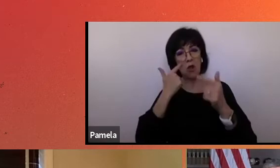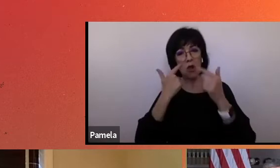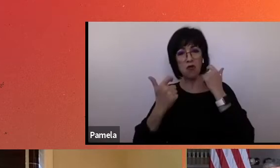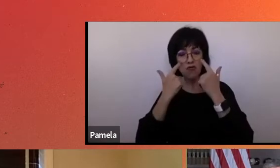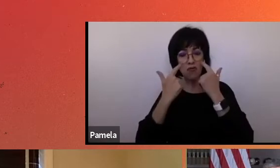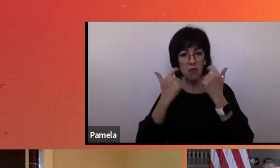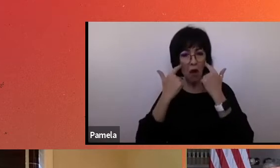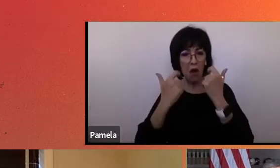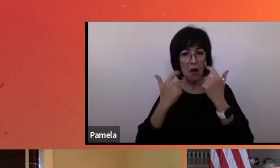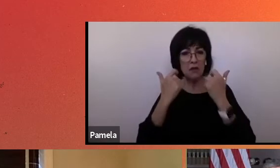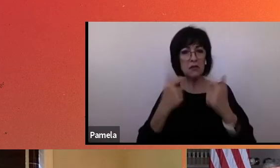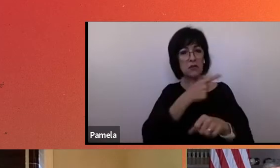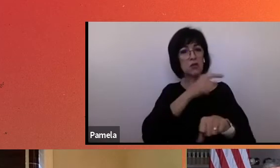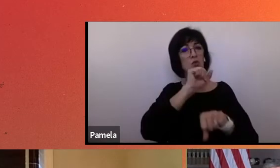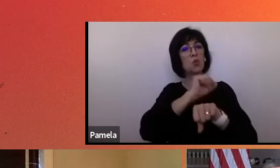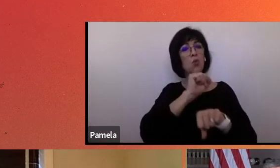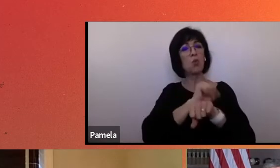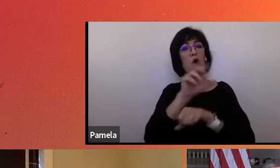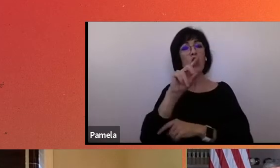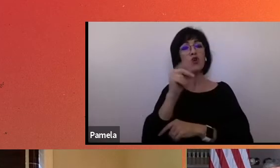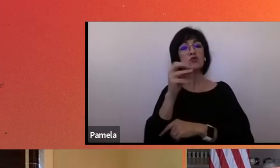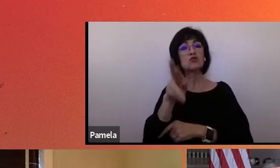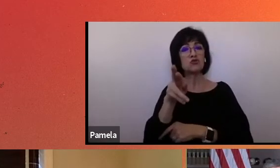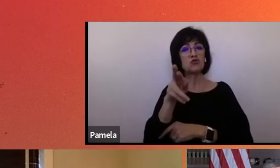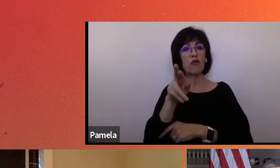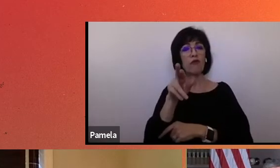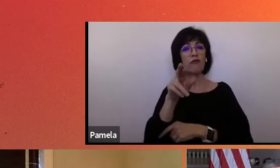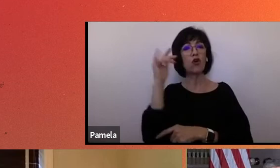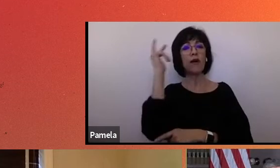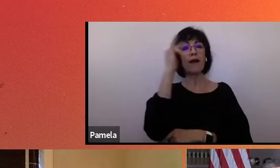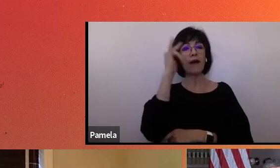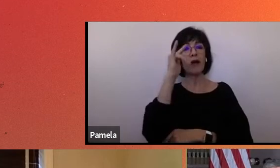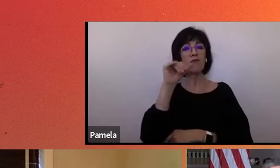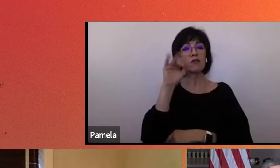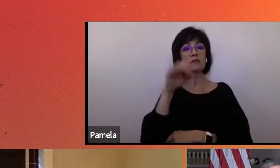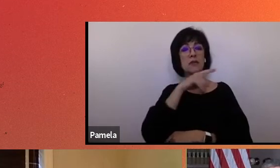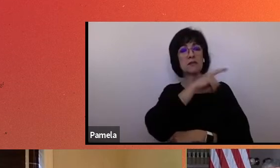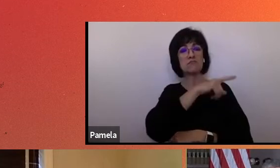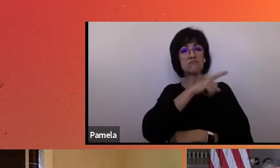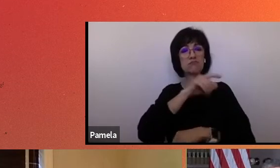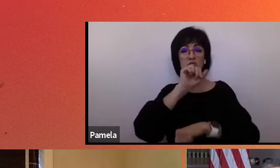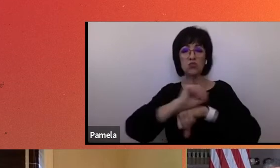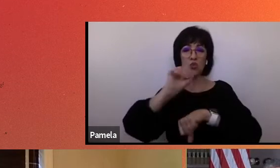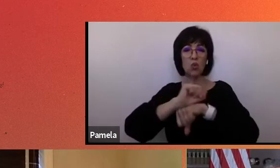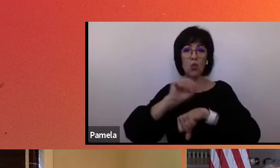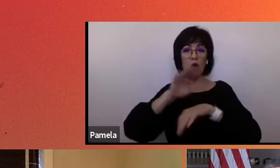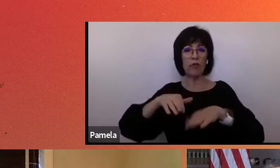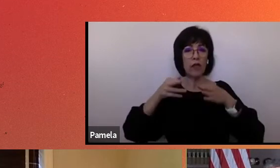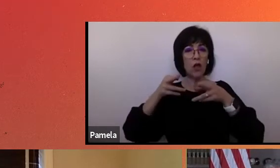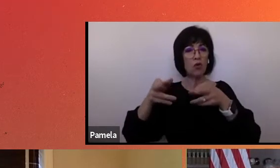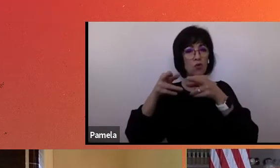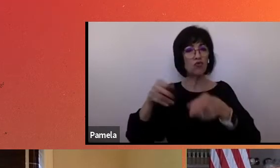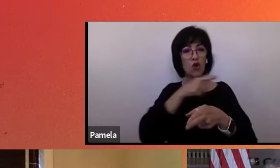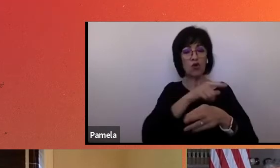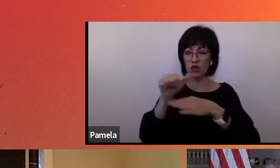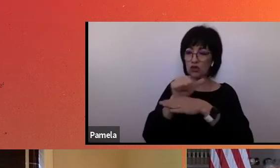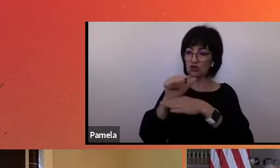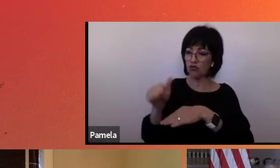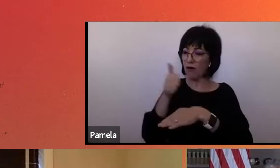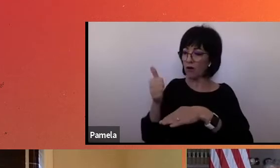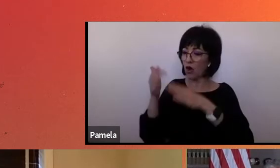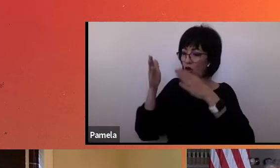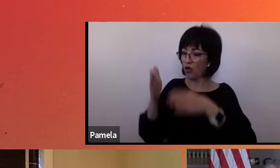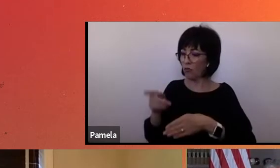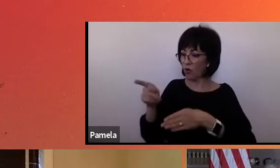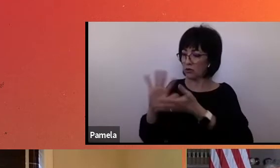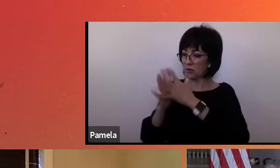Force Base laying the runways. And he had to train this young man to become the supervisor. And